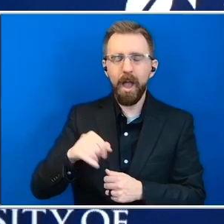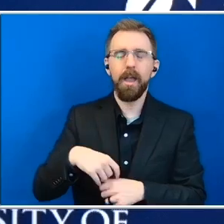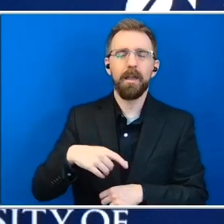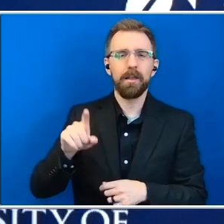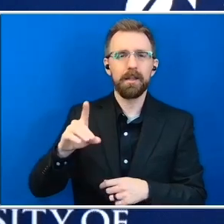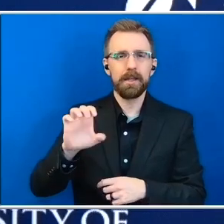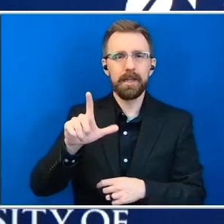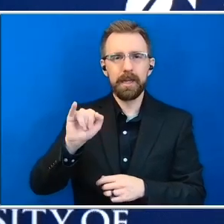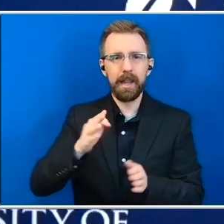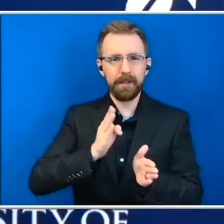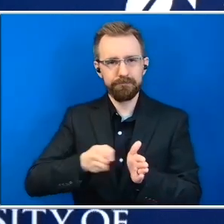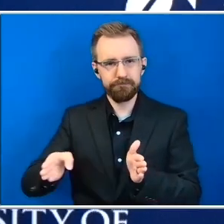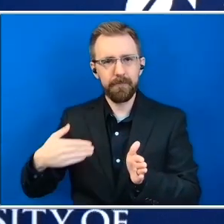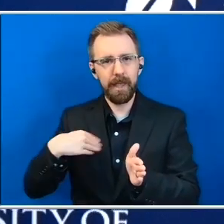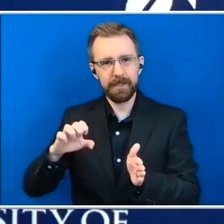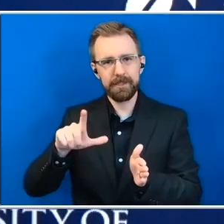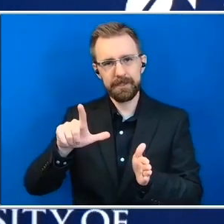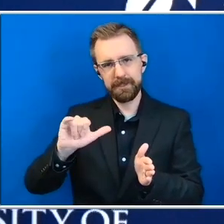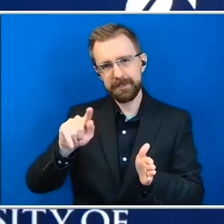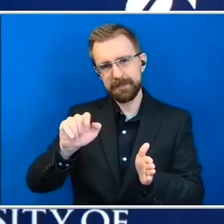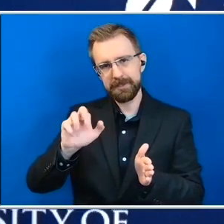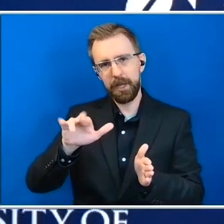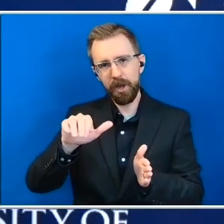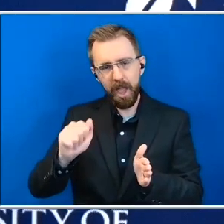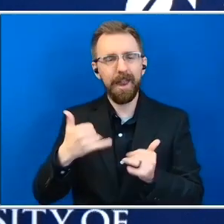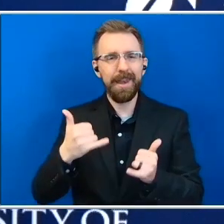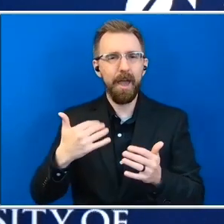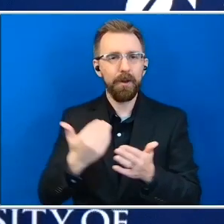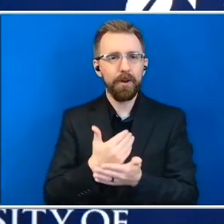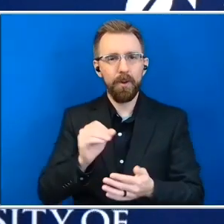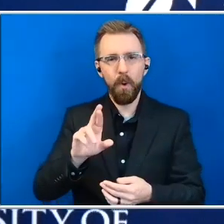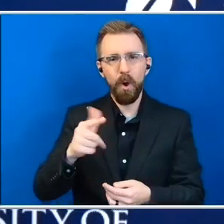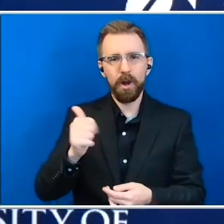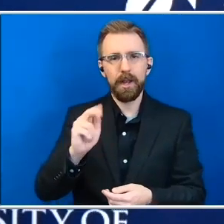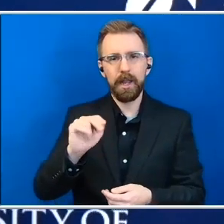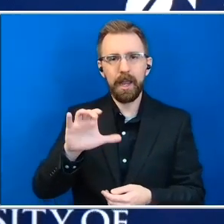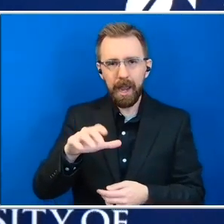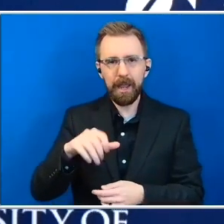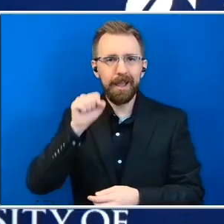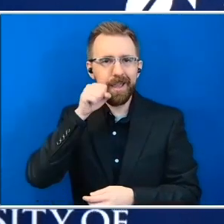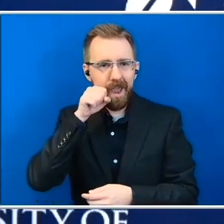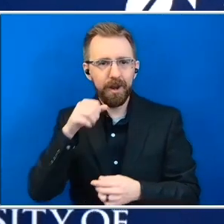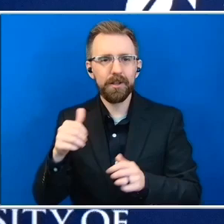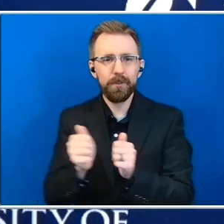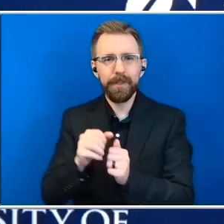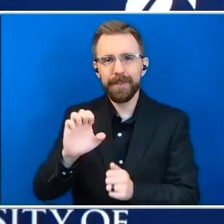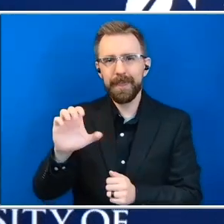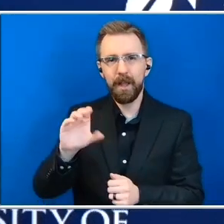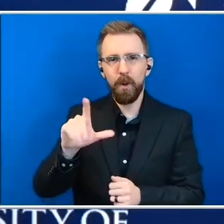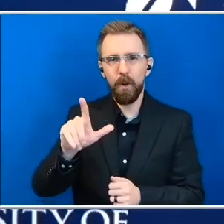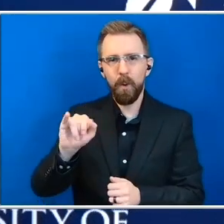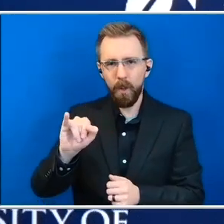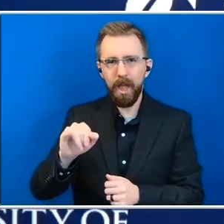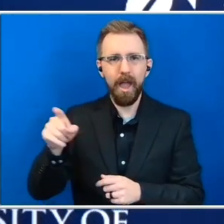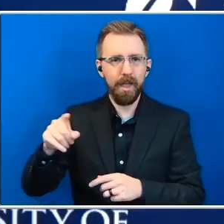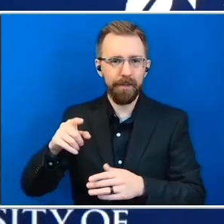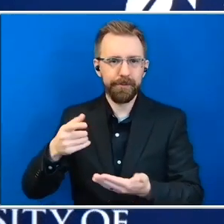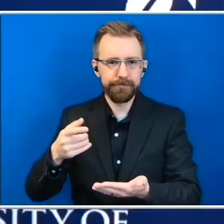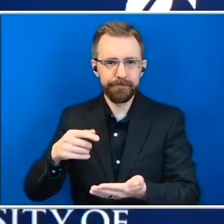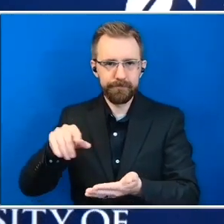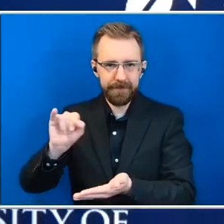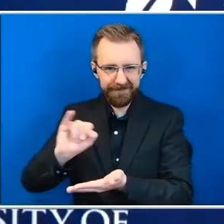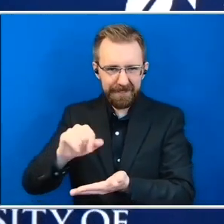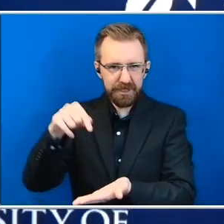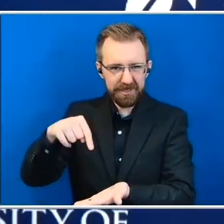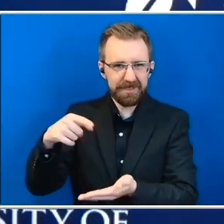and now also we have the new organic carrots with E. coli infection that they're investigating as well. But there are